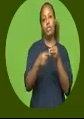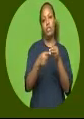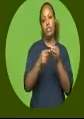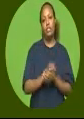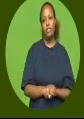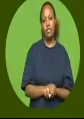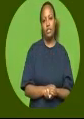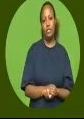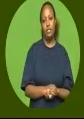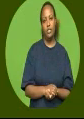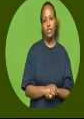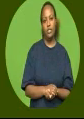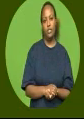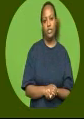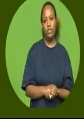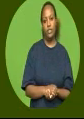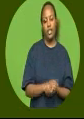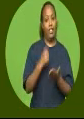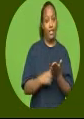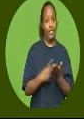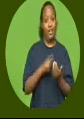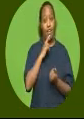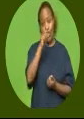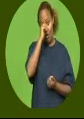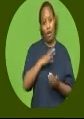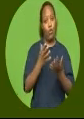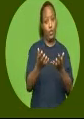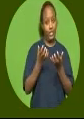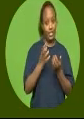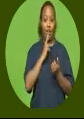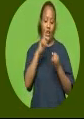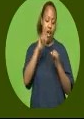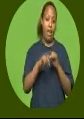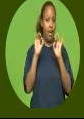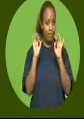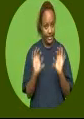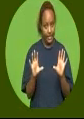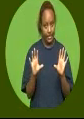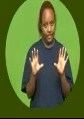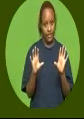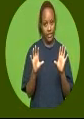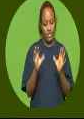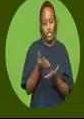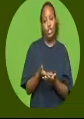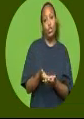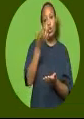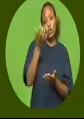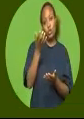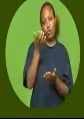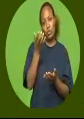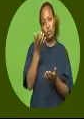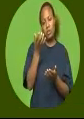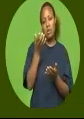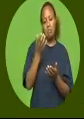These are human wants are unlimited, resources or means to satisfy them are scarce